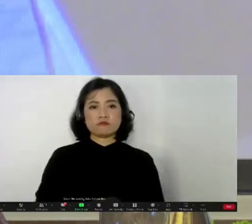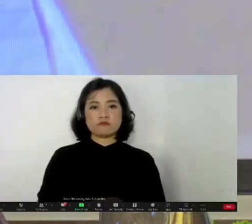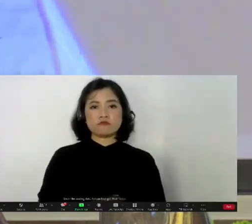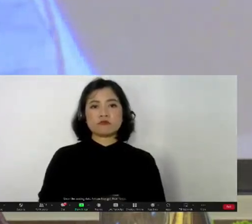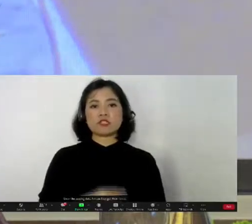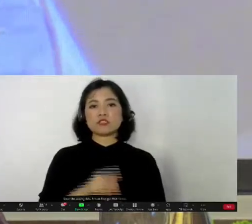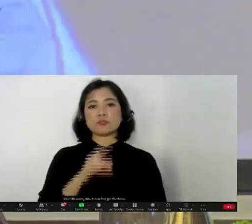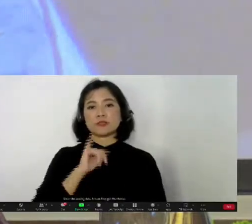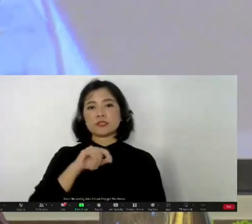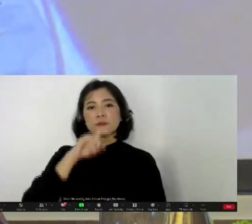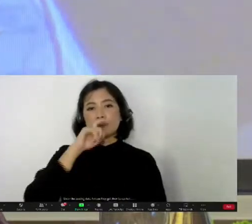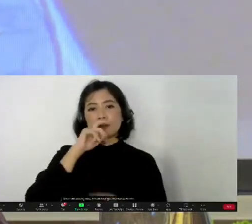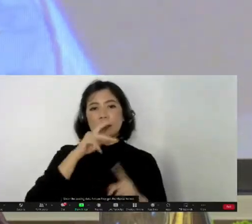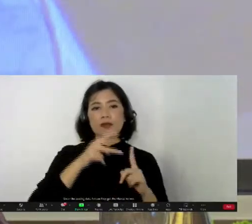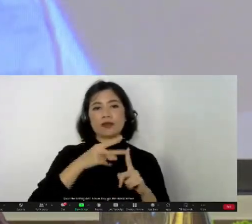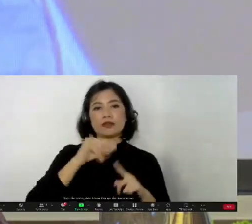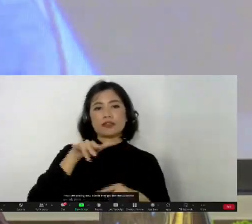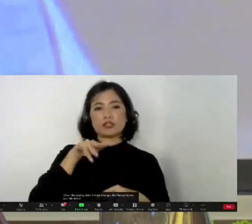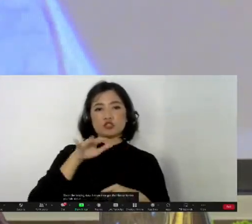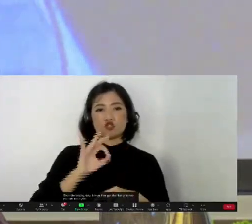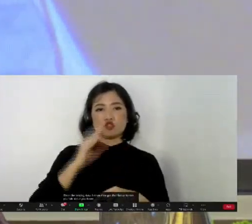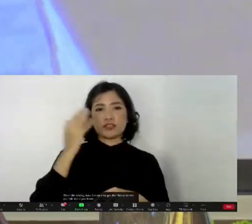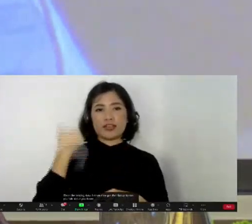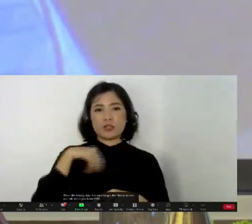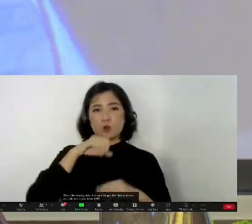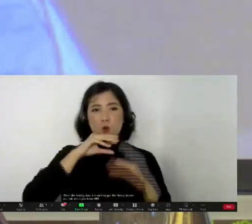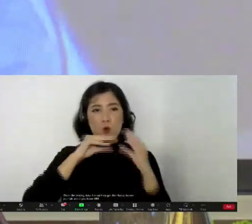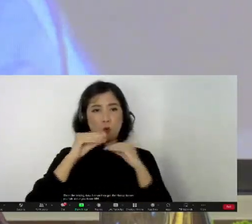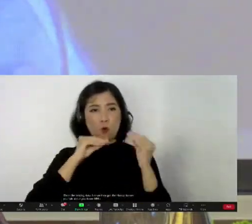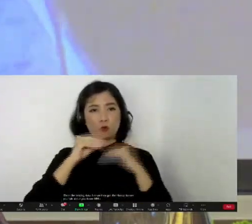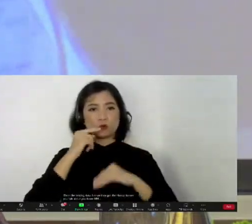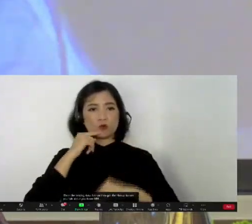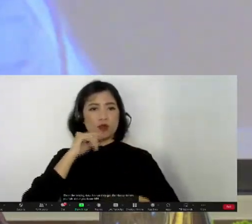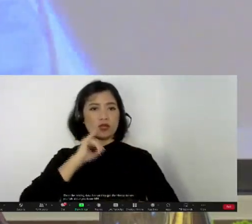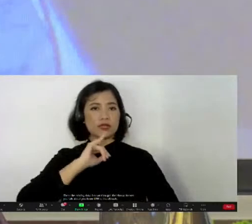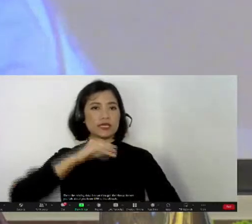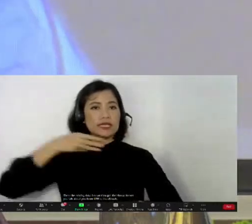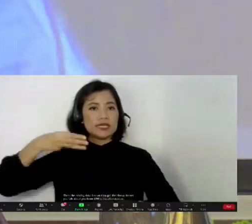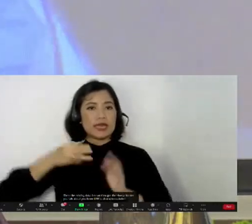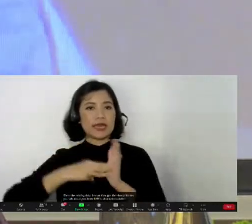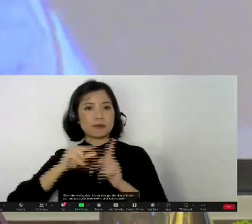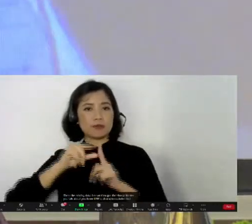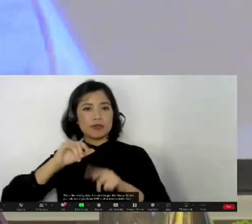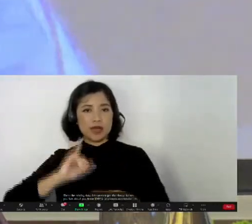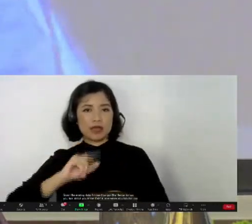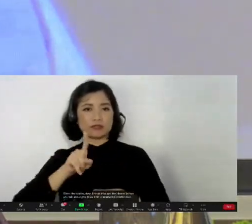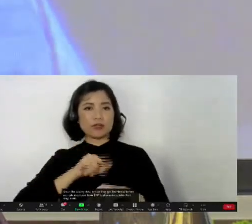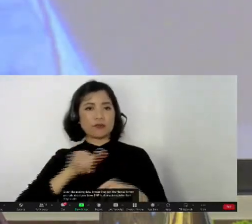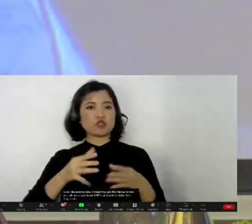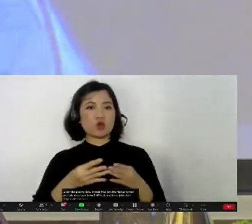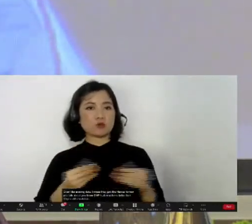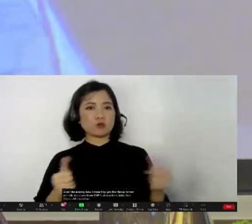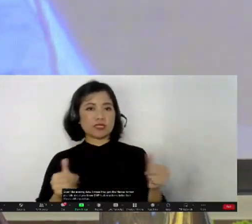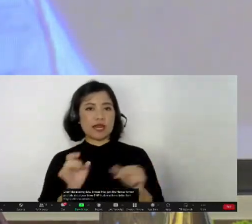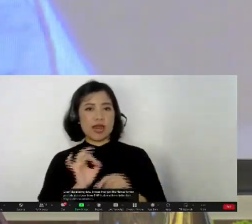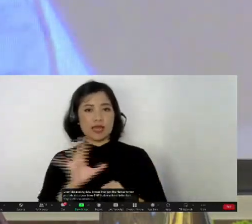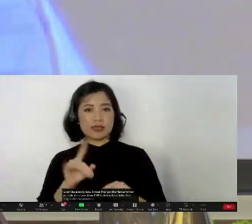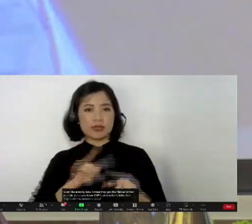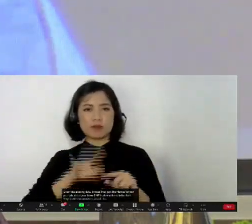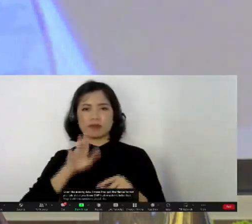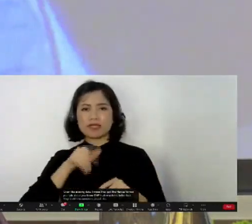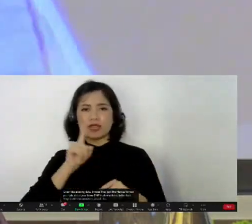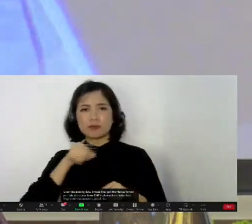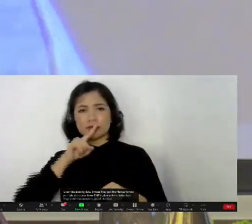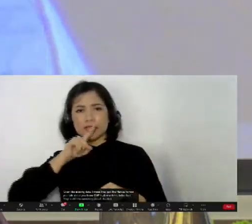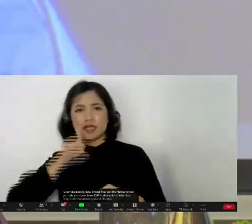Dr. Vollmer, you talk about, you know, EMPI as an alternative solution, but there's still like questions about like